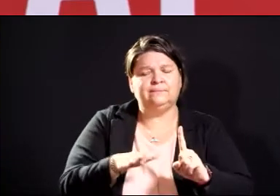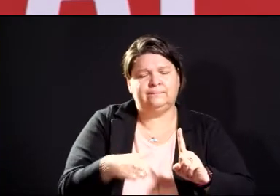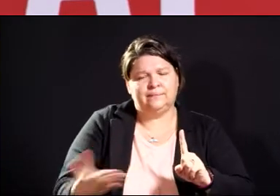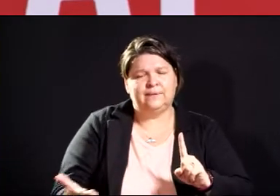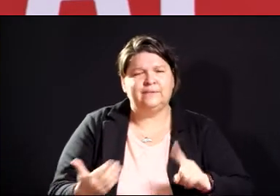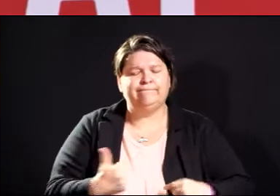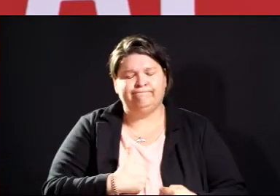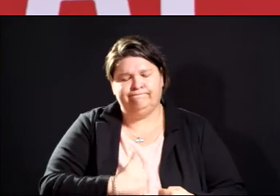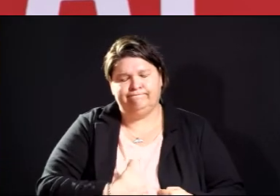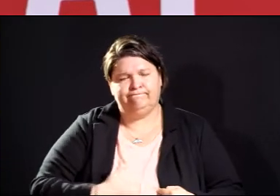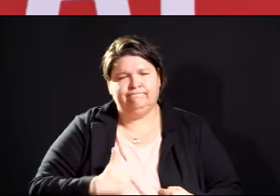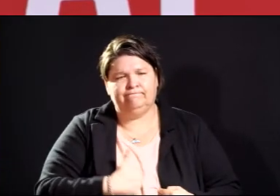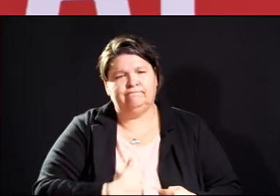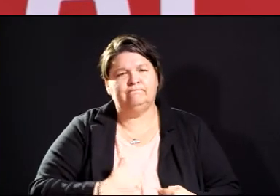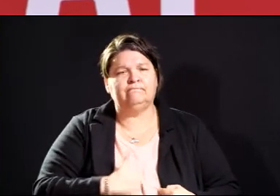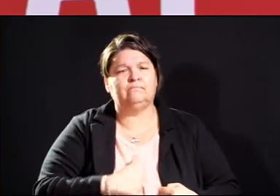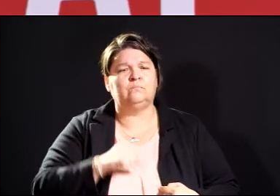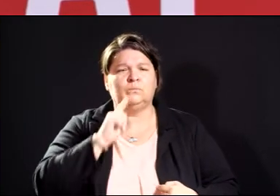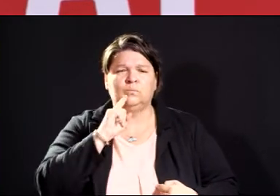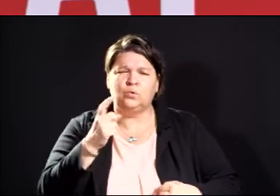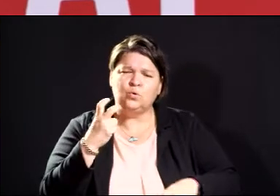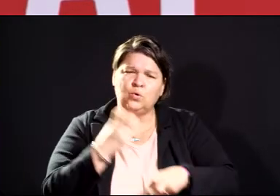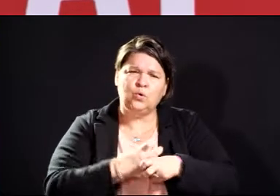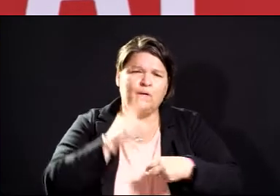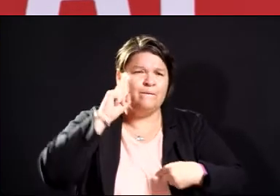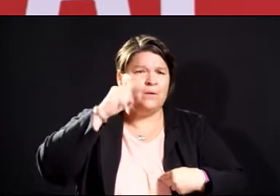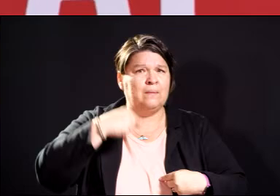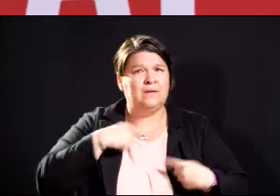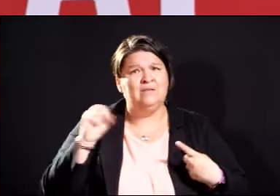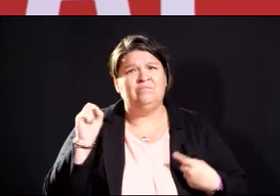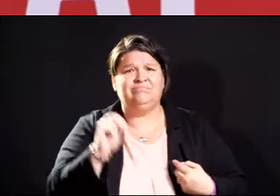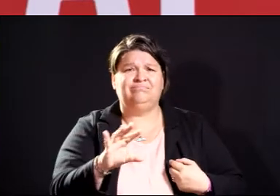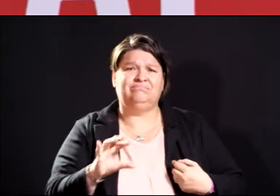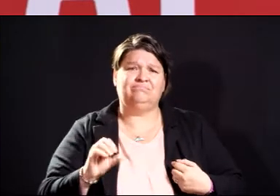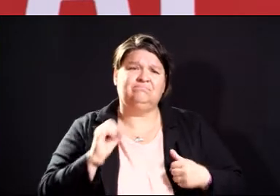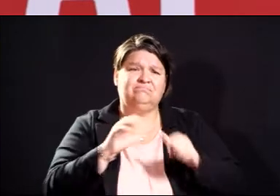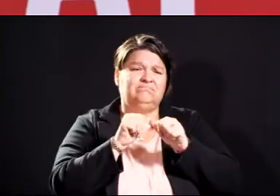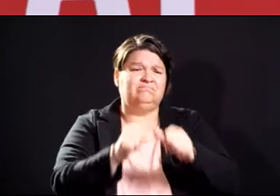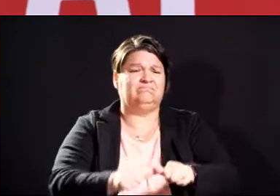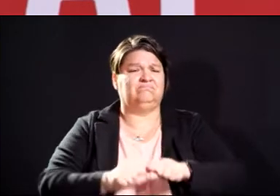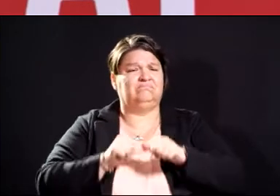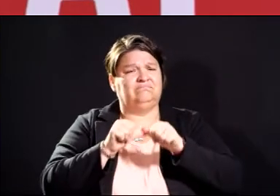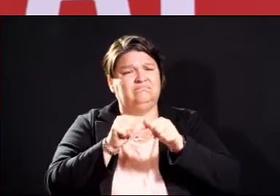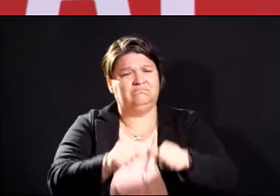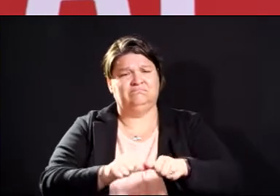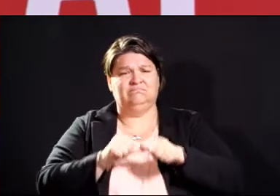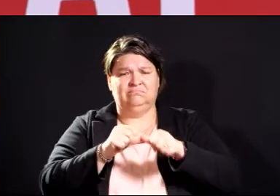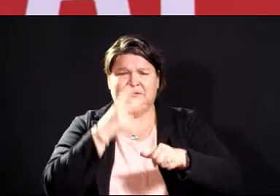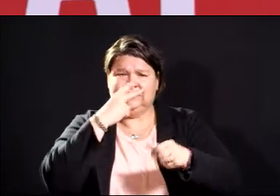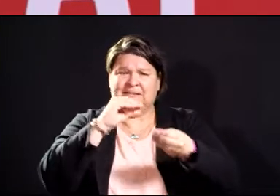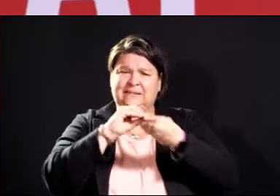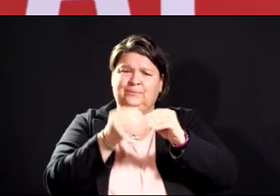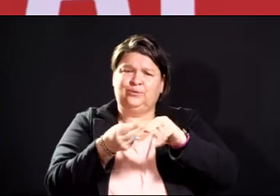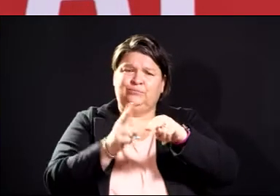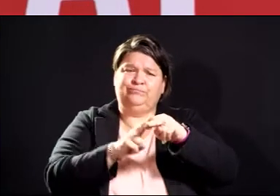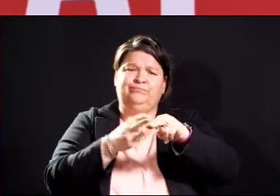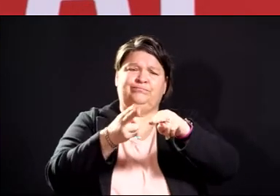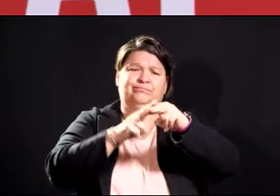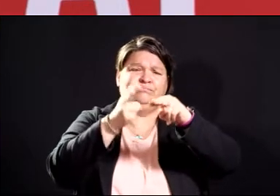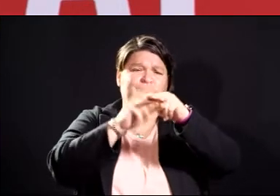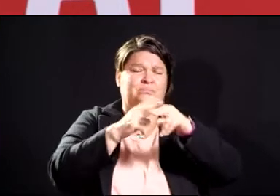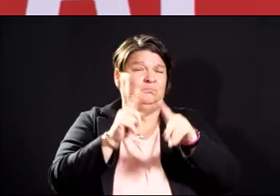know so that you can continue to stay at home and stay safe. So before we do